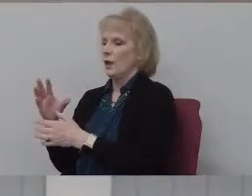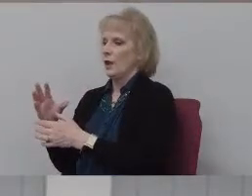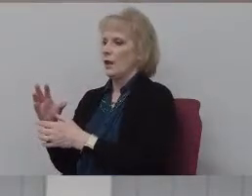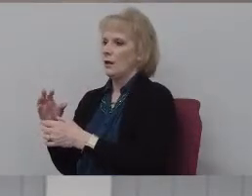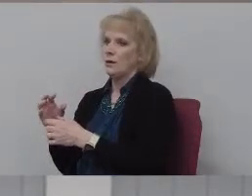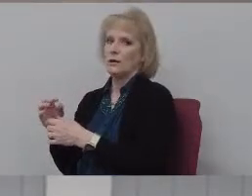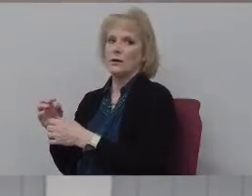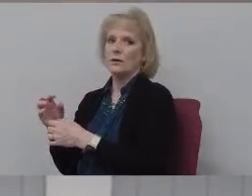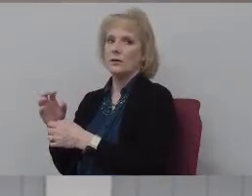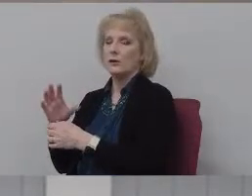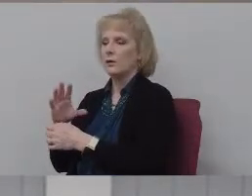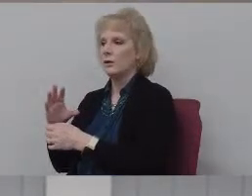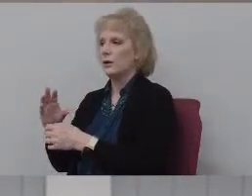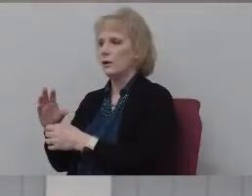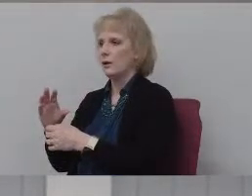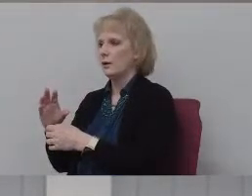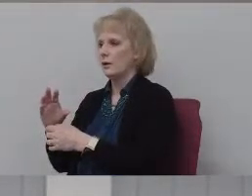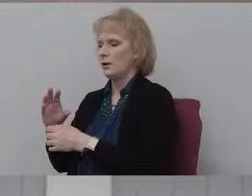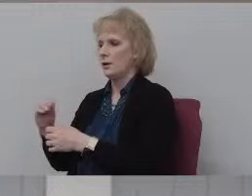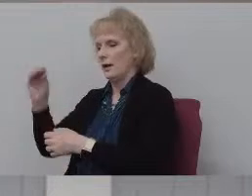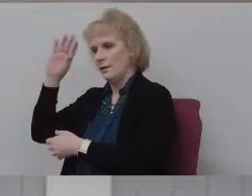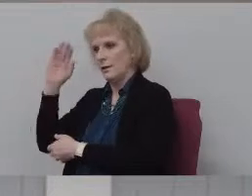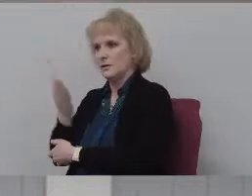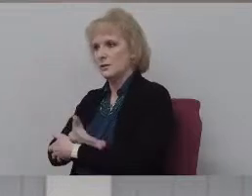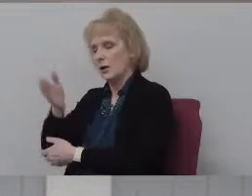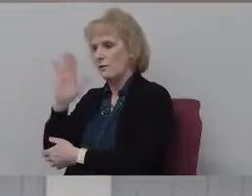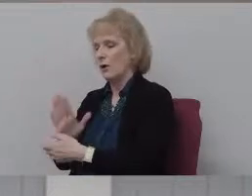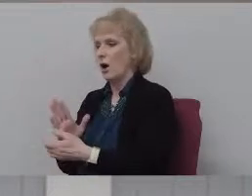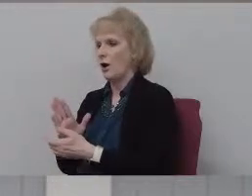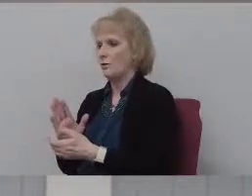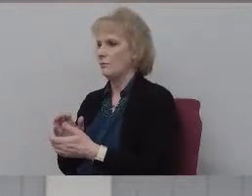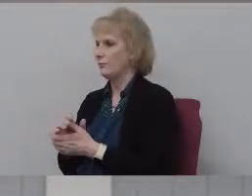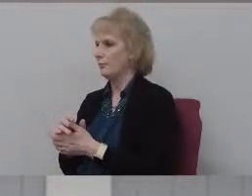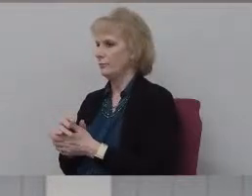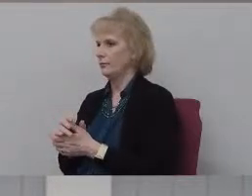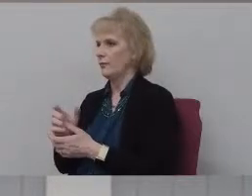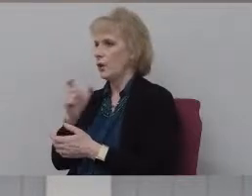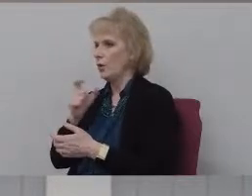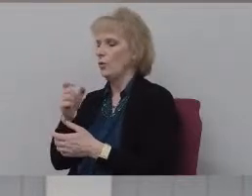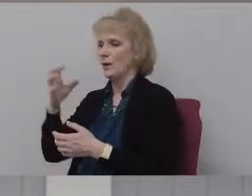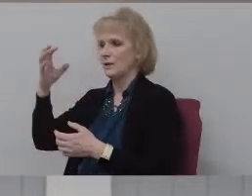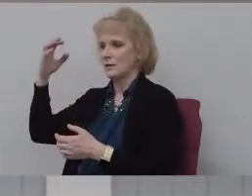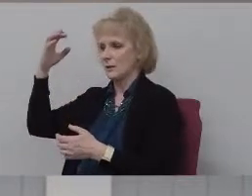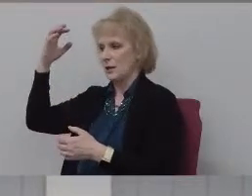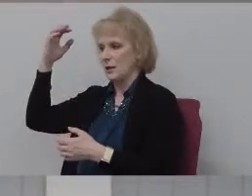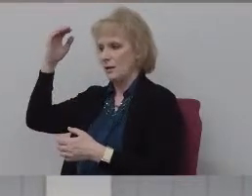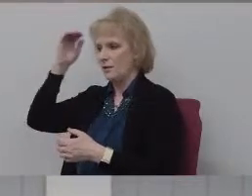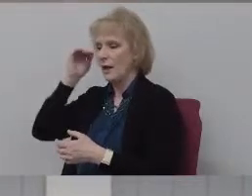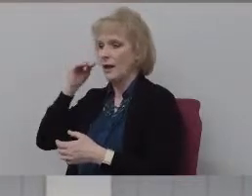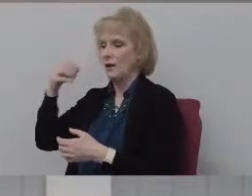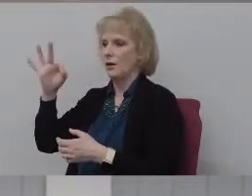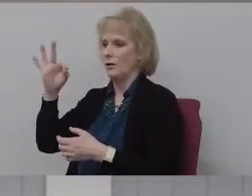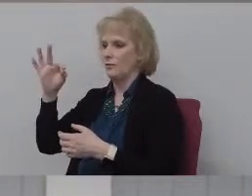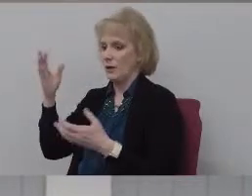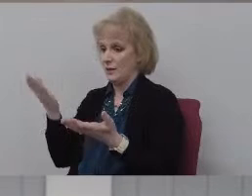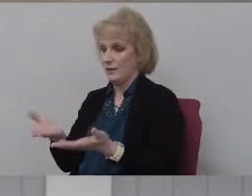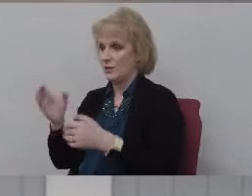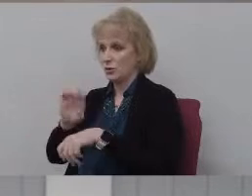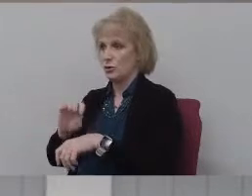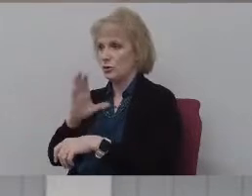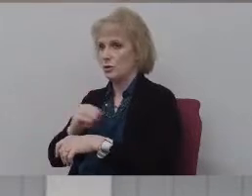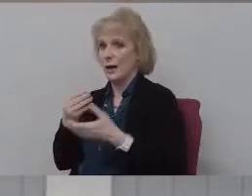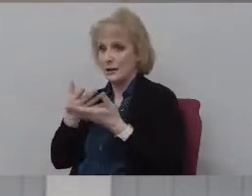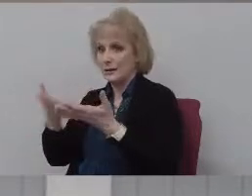There is a connection between the house of God and the Son of God, who is the head of his church, and this is his body.